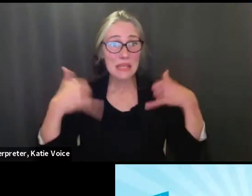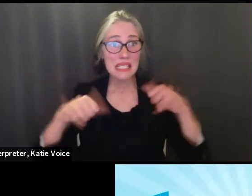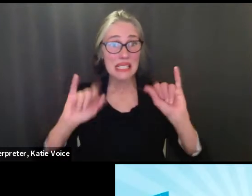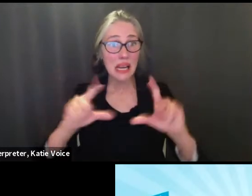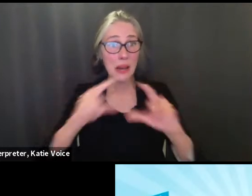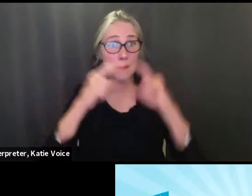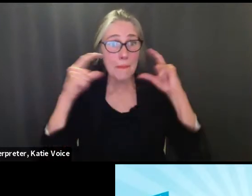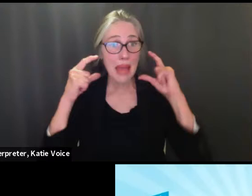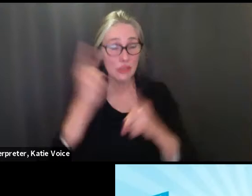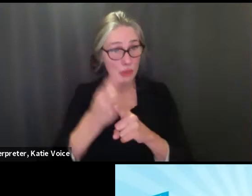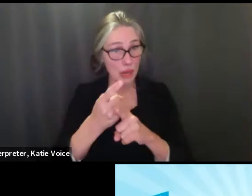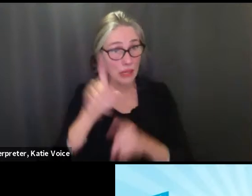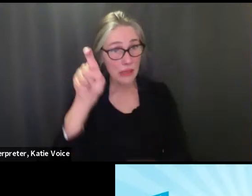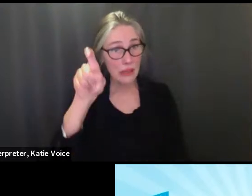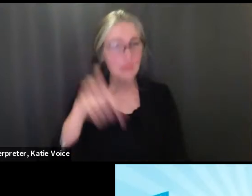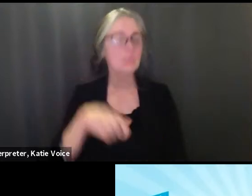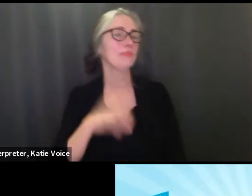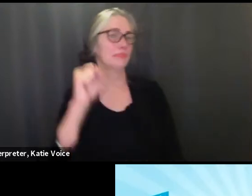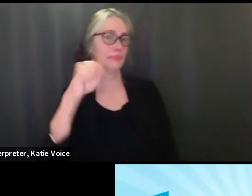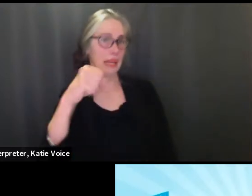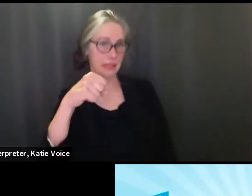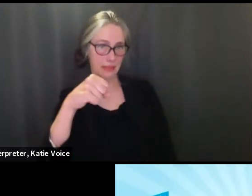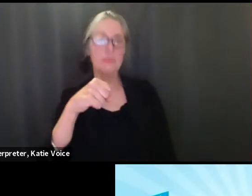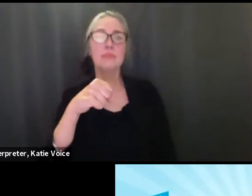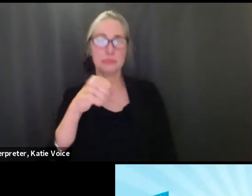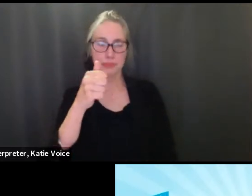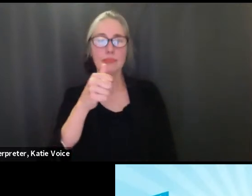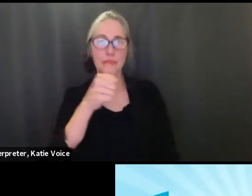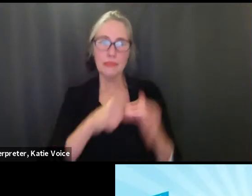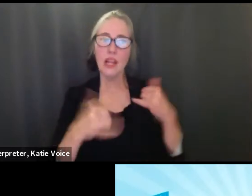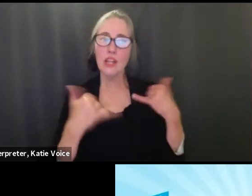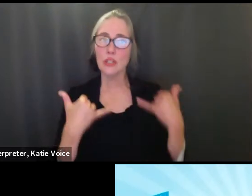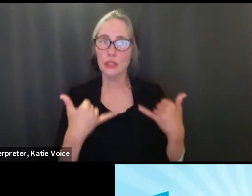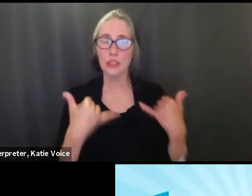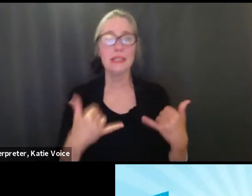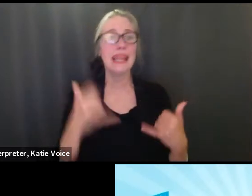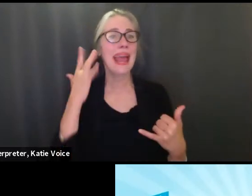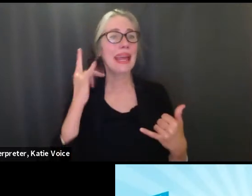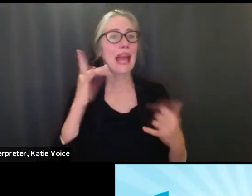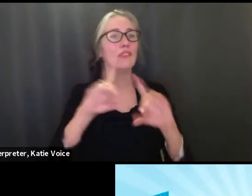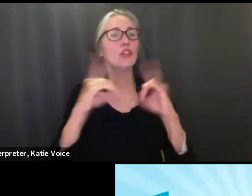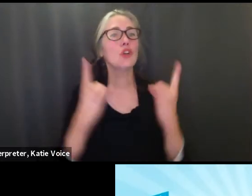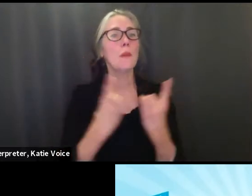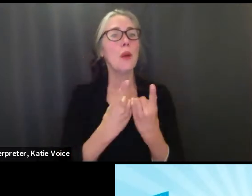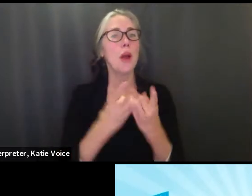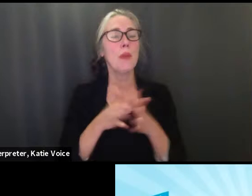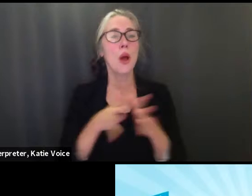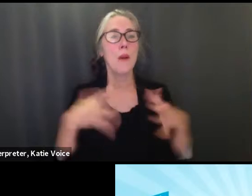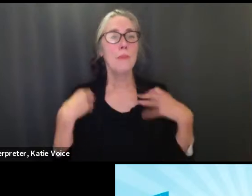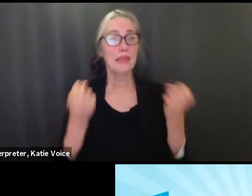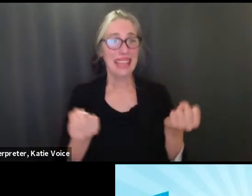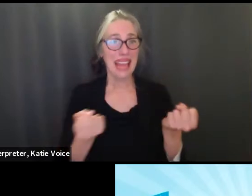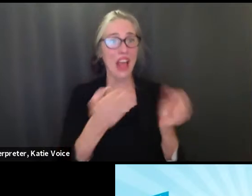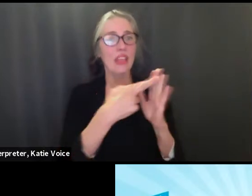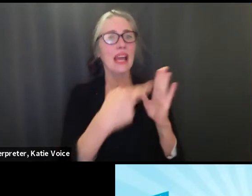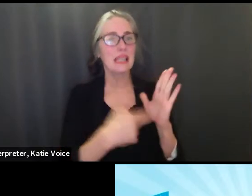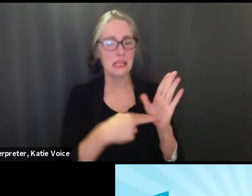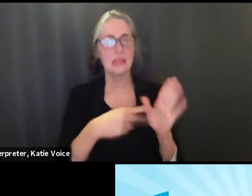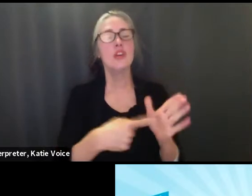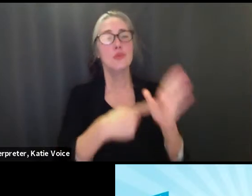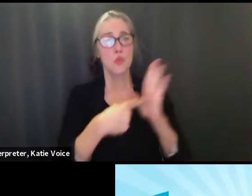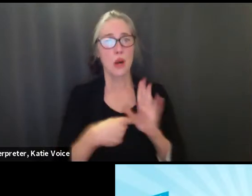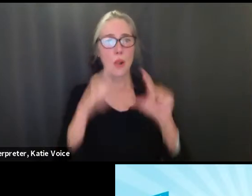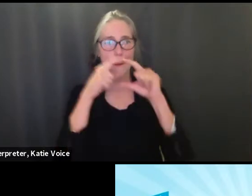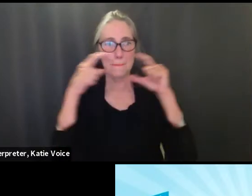masks, is that correct? Yes, under current California Department of Public Health guidelines, we wear masks and